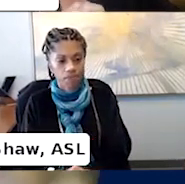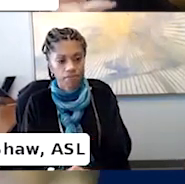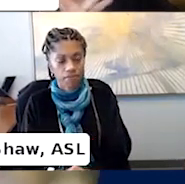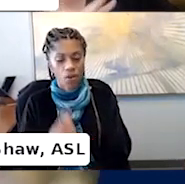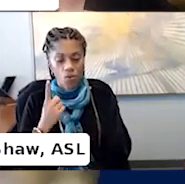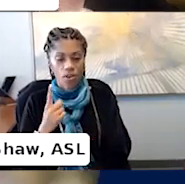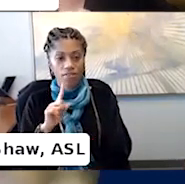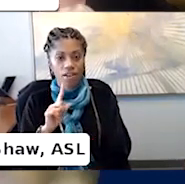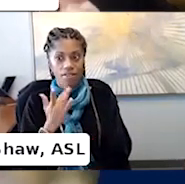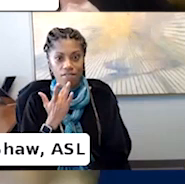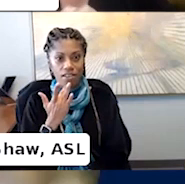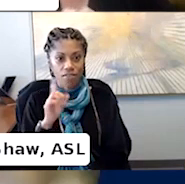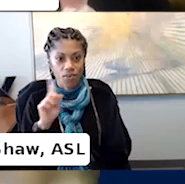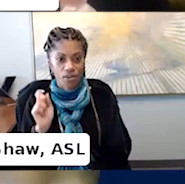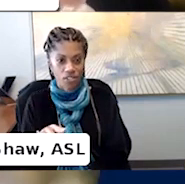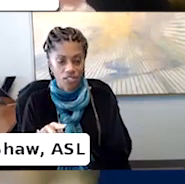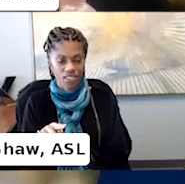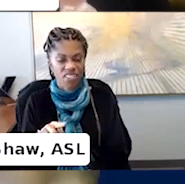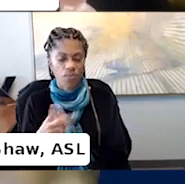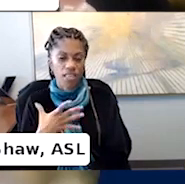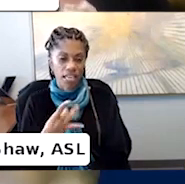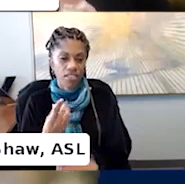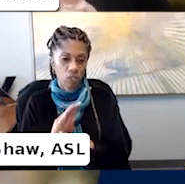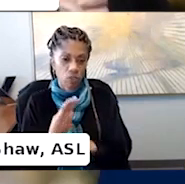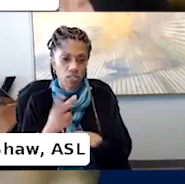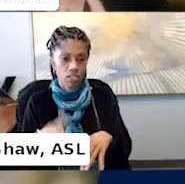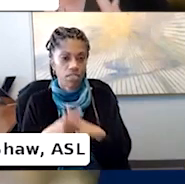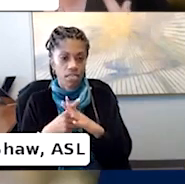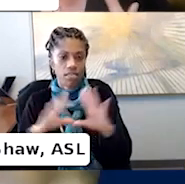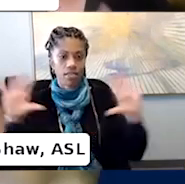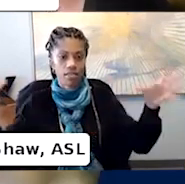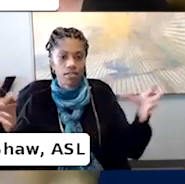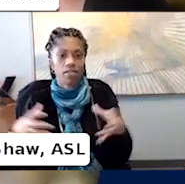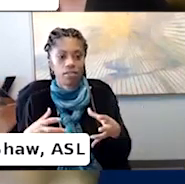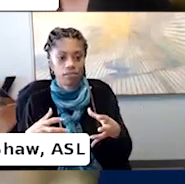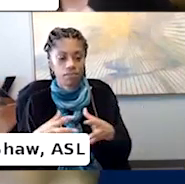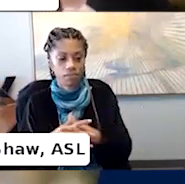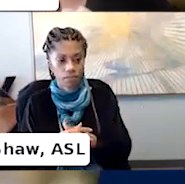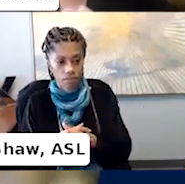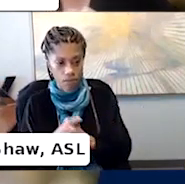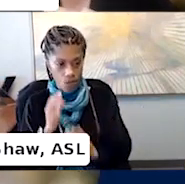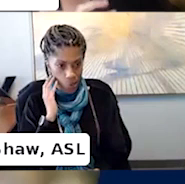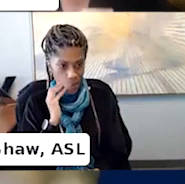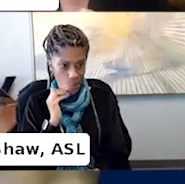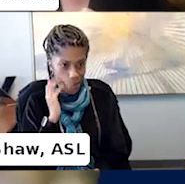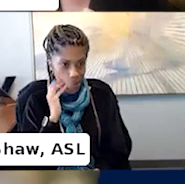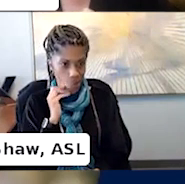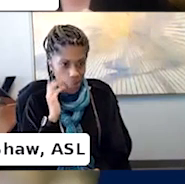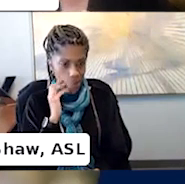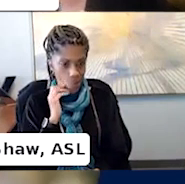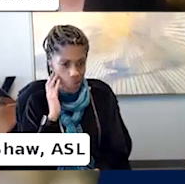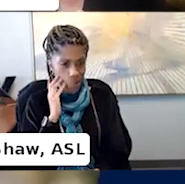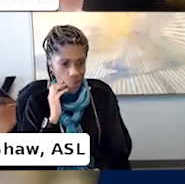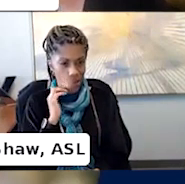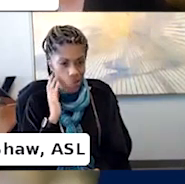questions that we like to ask at the beginning of gathering. If you'd like to share, and that is just, what is one thing that brought you